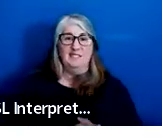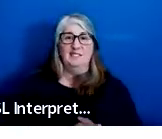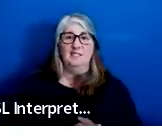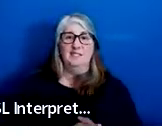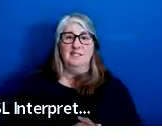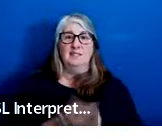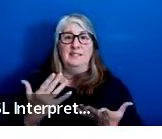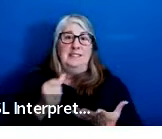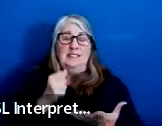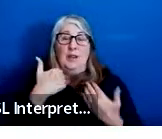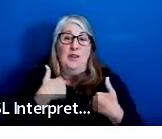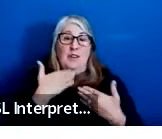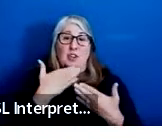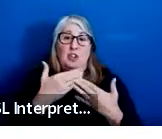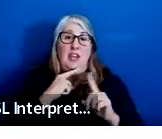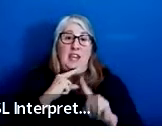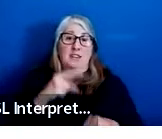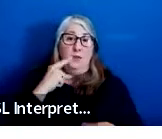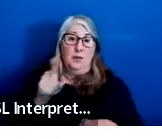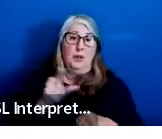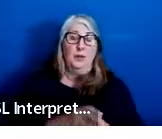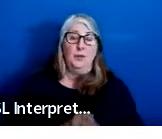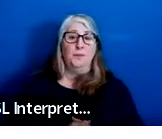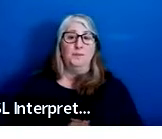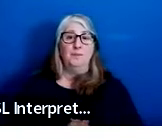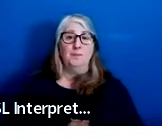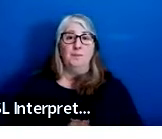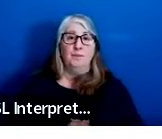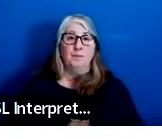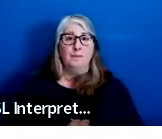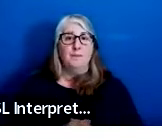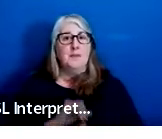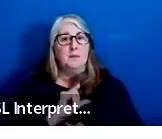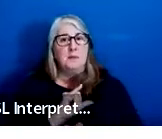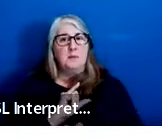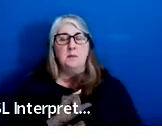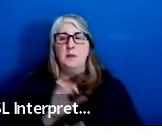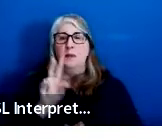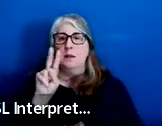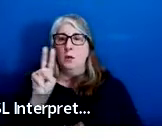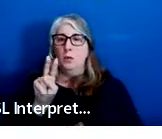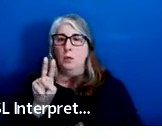great answer for that one. Okay, let's see what else we have here.